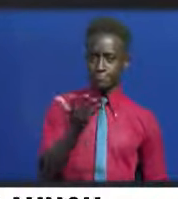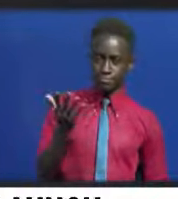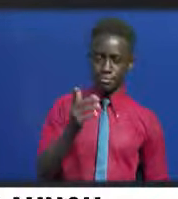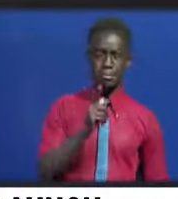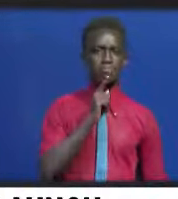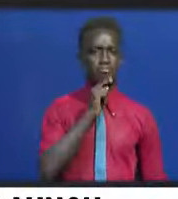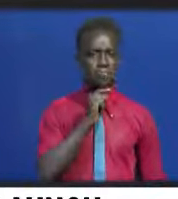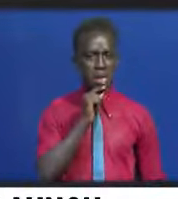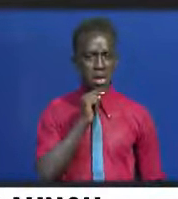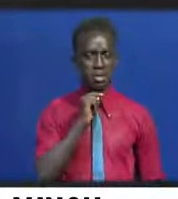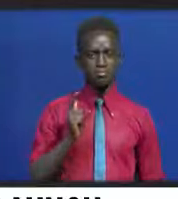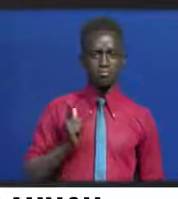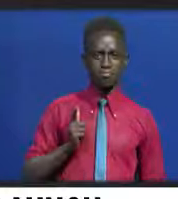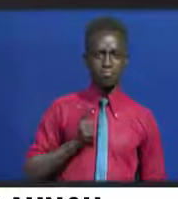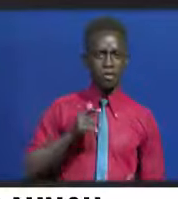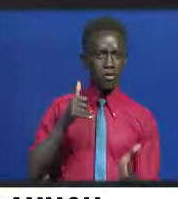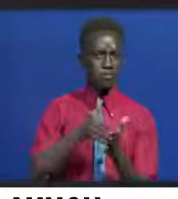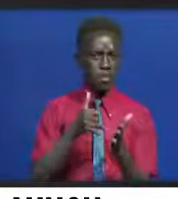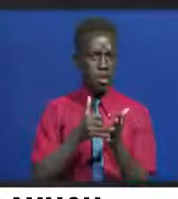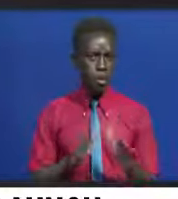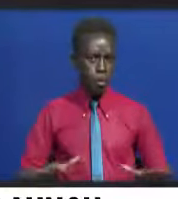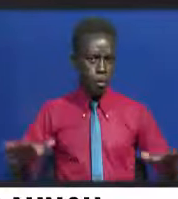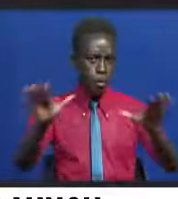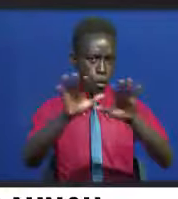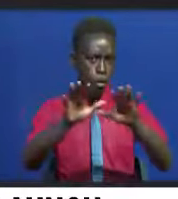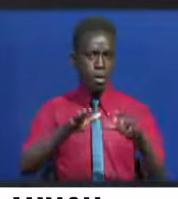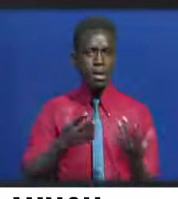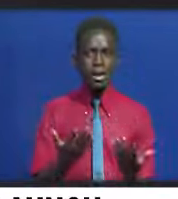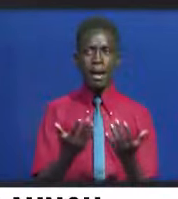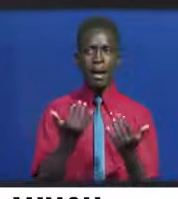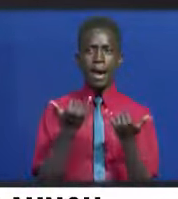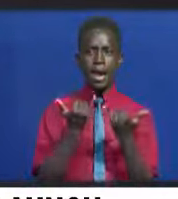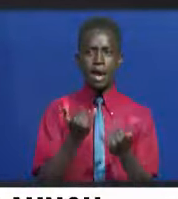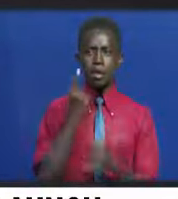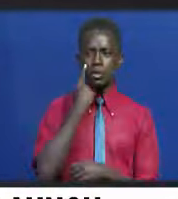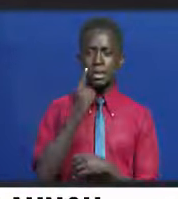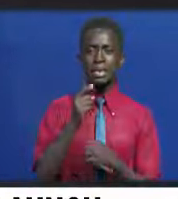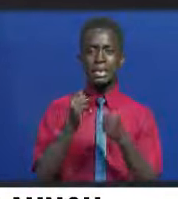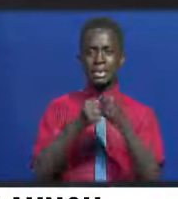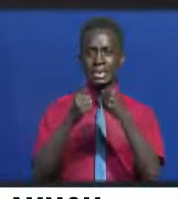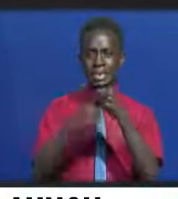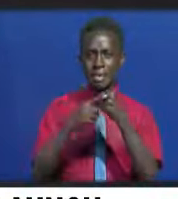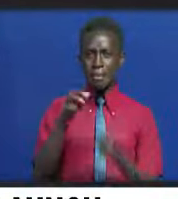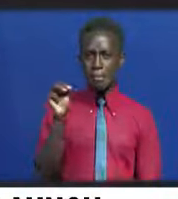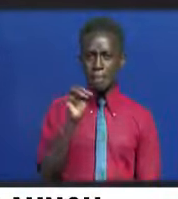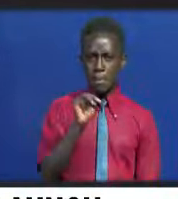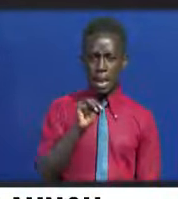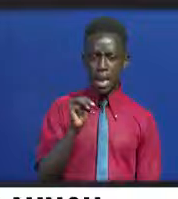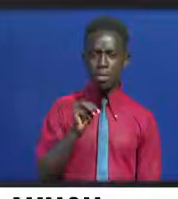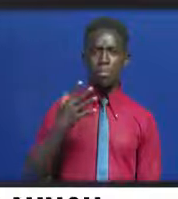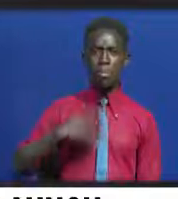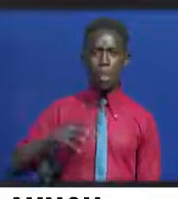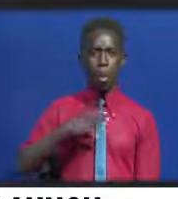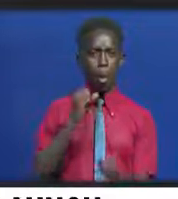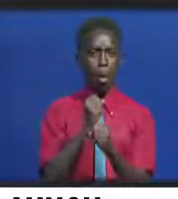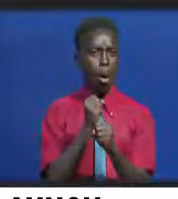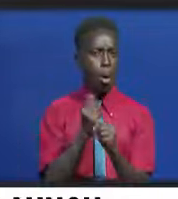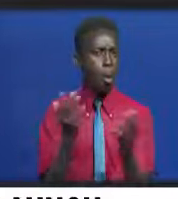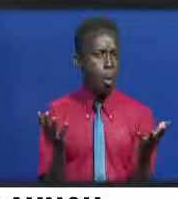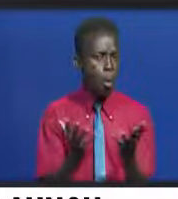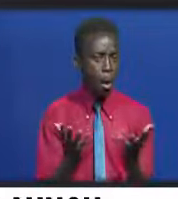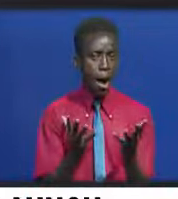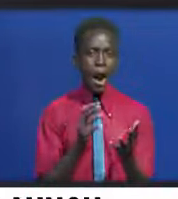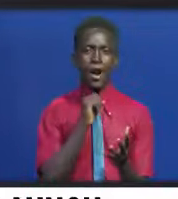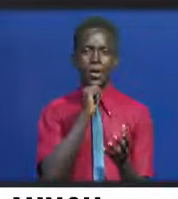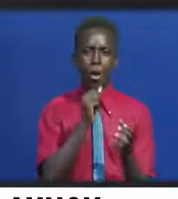19.1 million people in the labor force in our country, about 16 million work in the informal sector, which